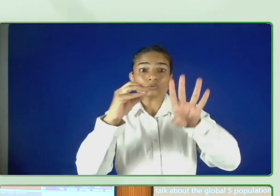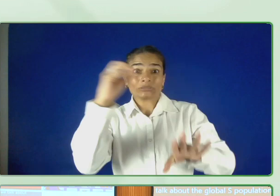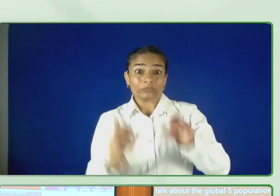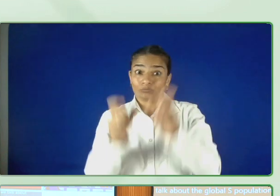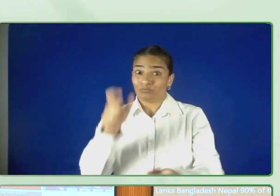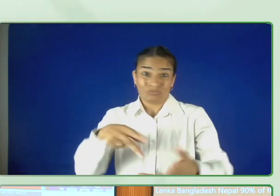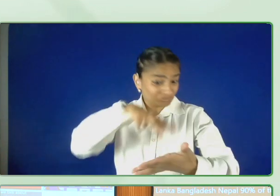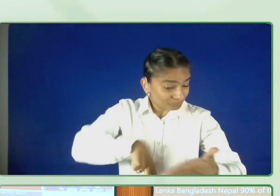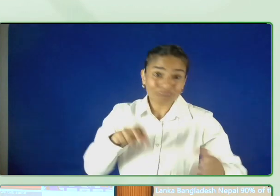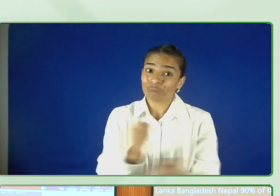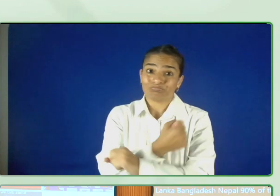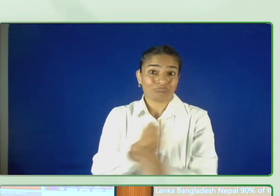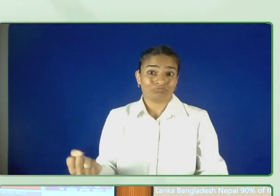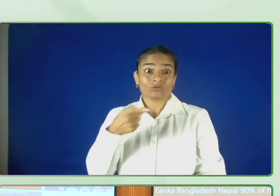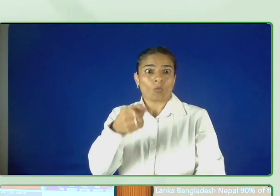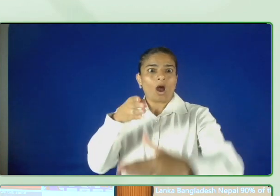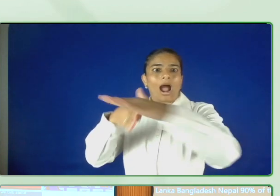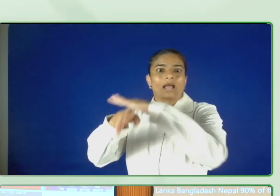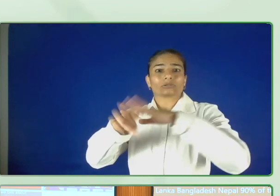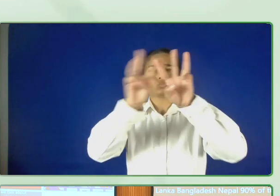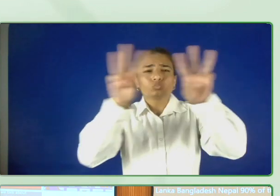many other information accessibility.